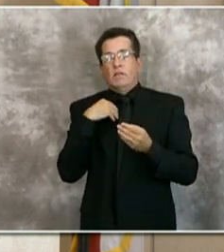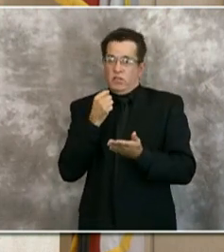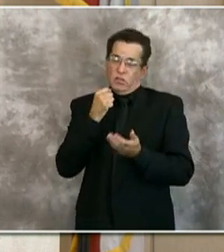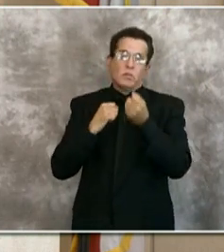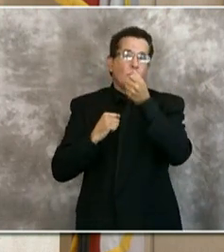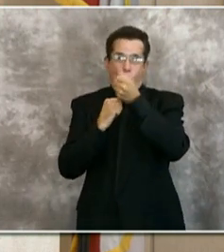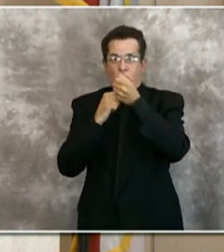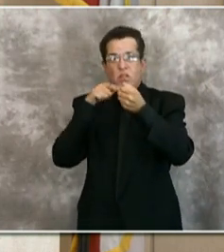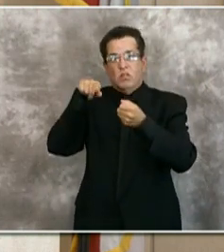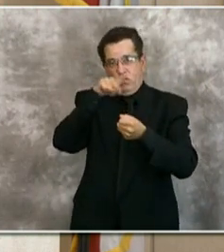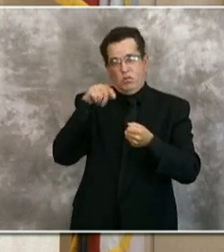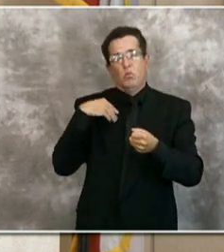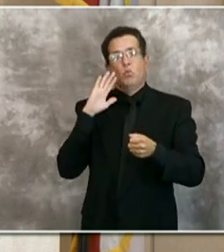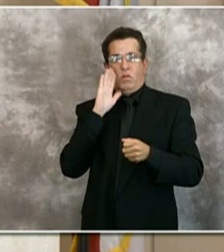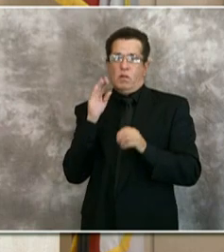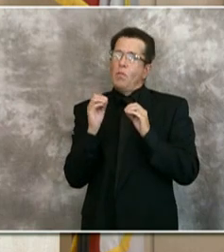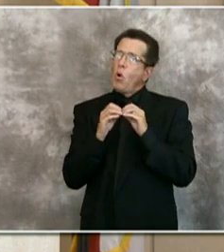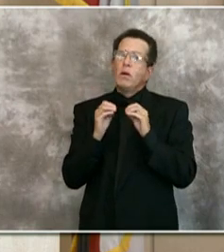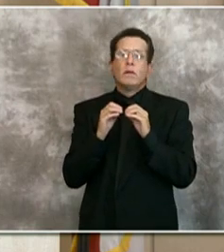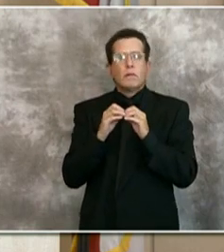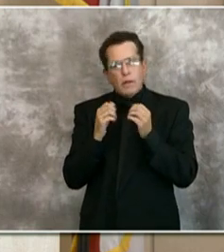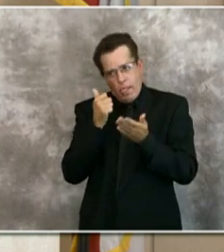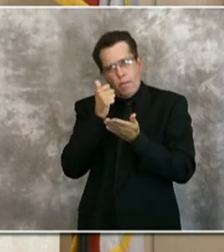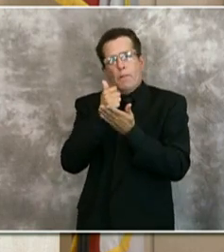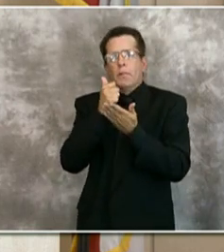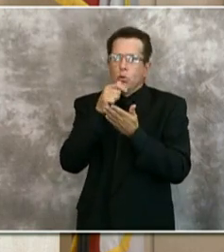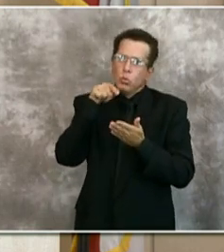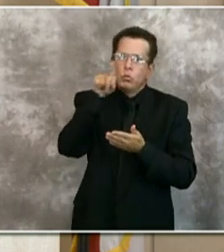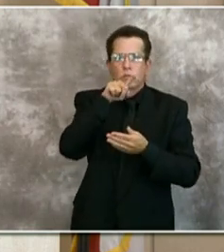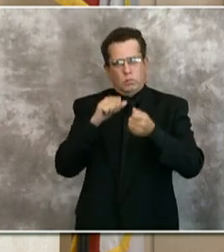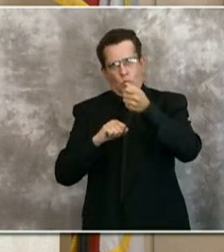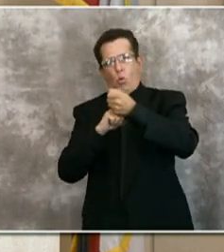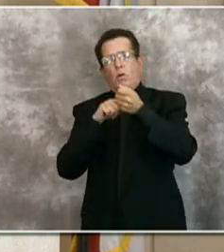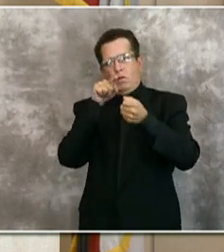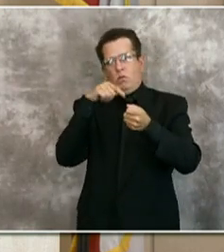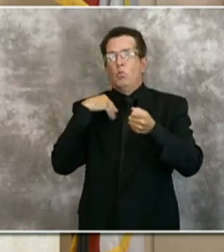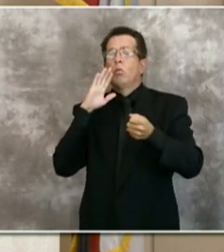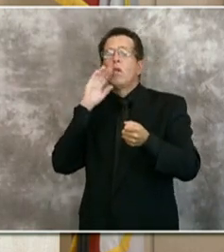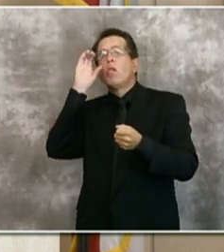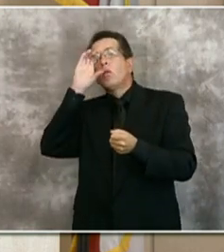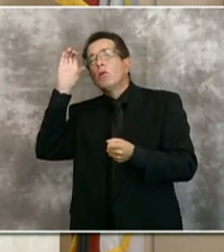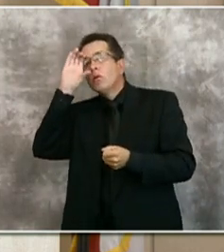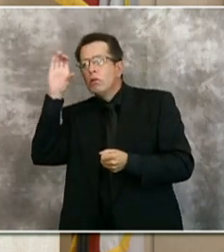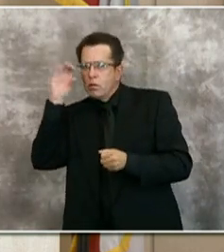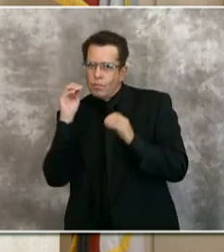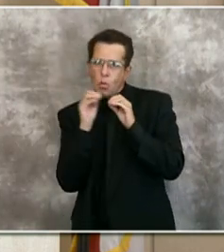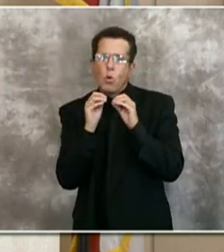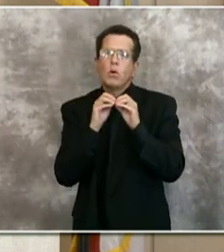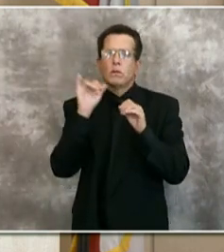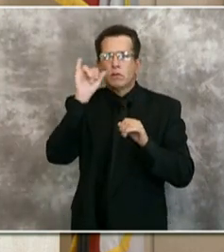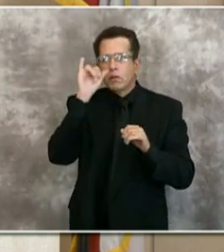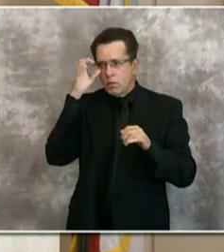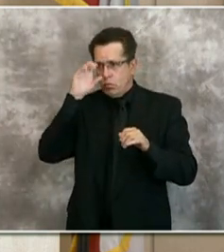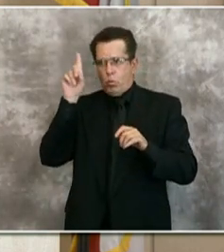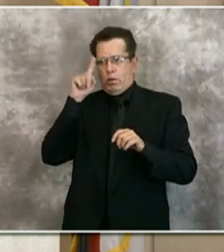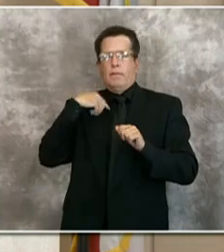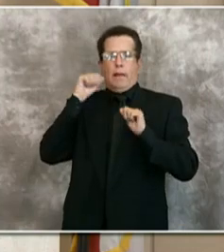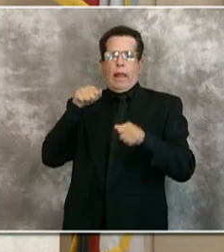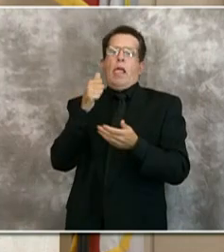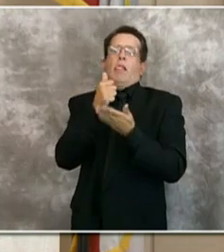taken, and we'll be there to facilitate from a public health role, and then we'll continue to explore and probe and look for other things that maybe we should be doing